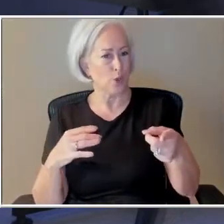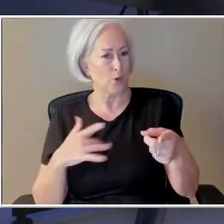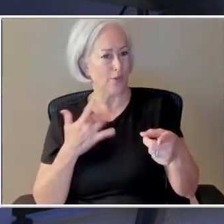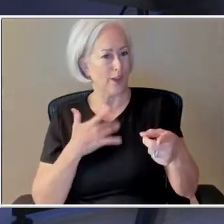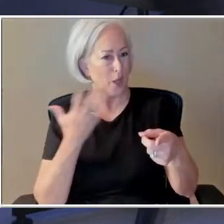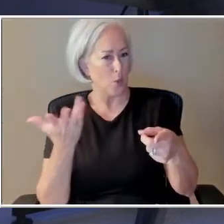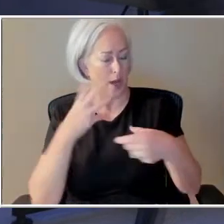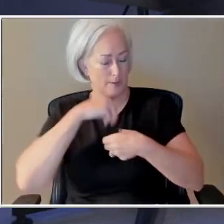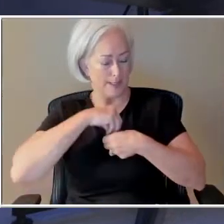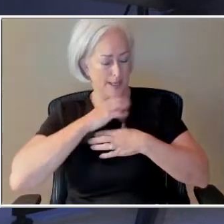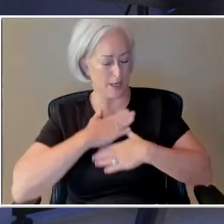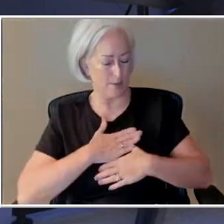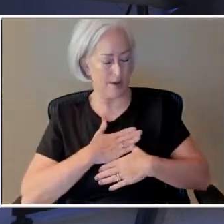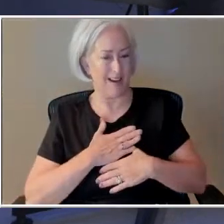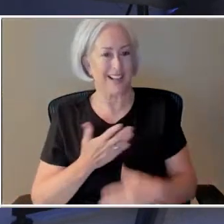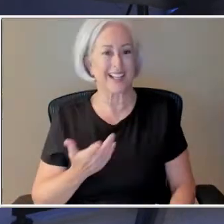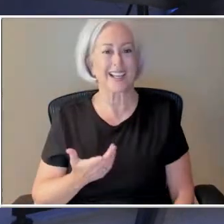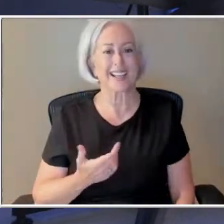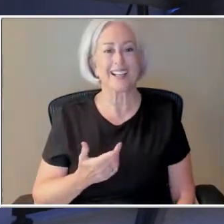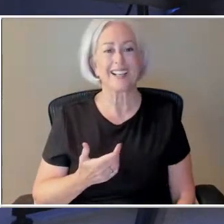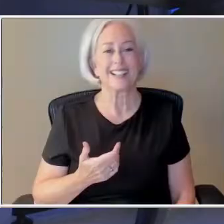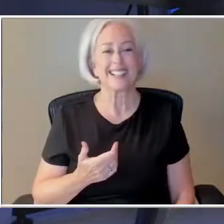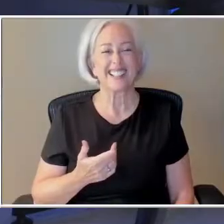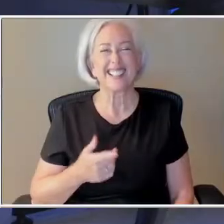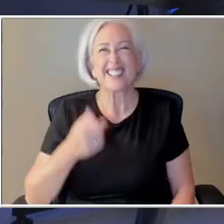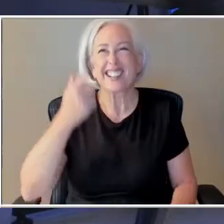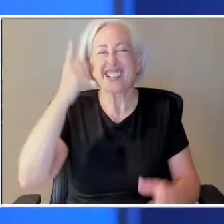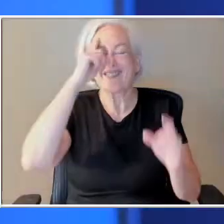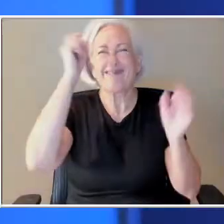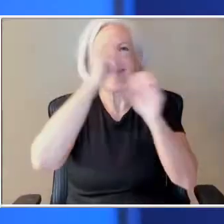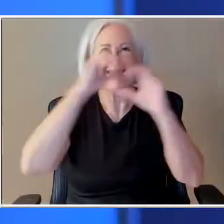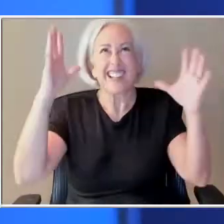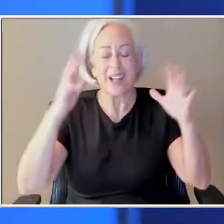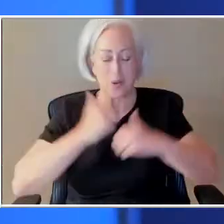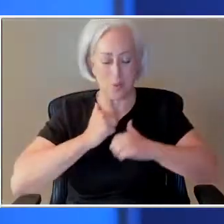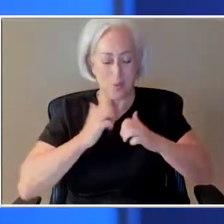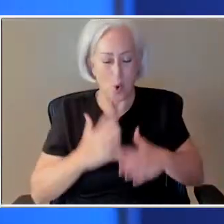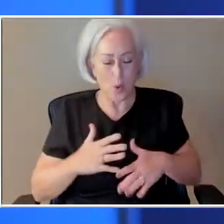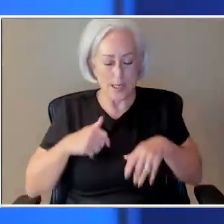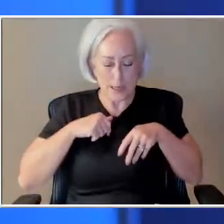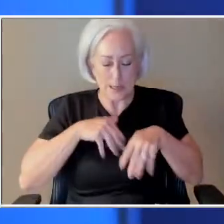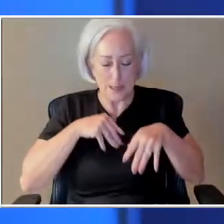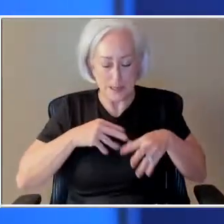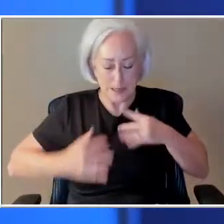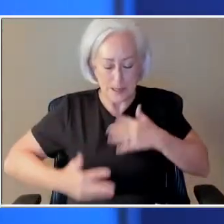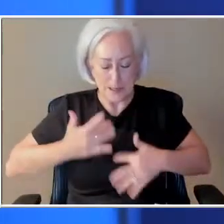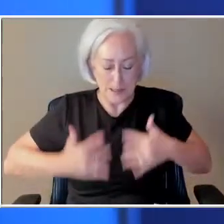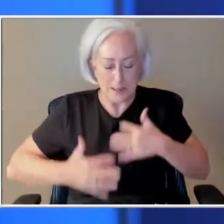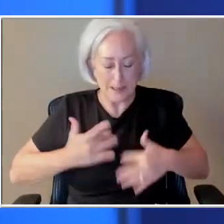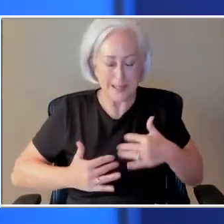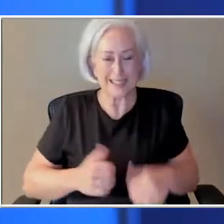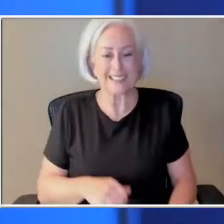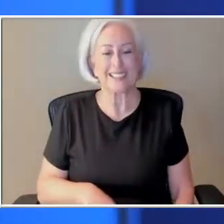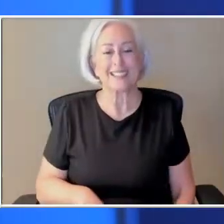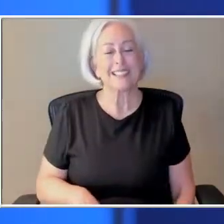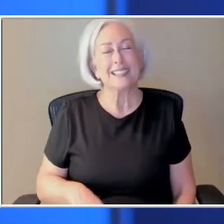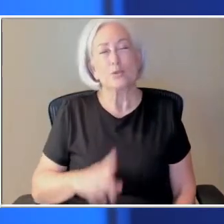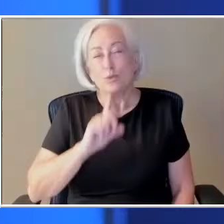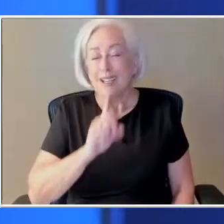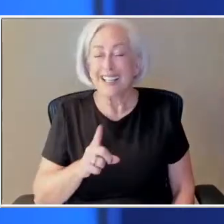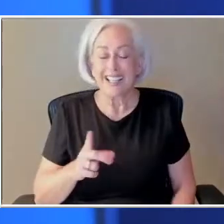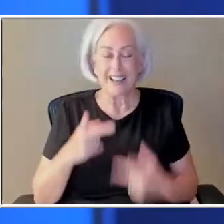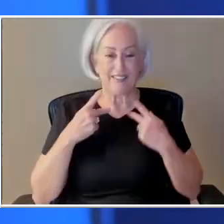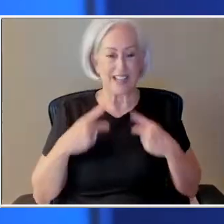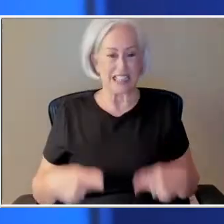know you have these little warrior T cells. Yeah. You don't physically feel